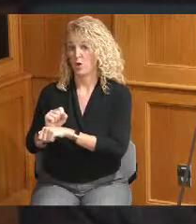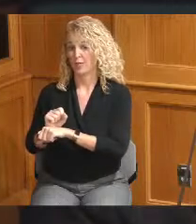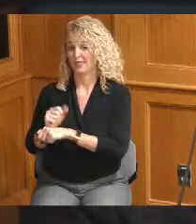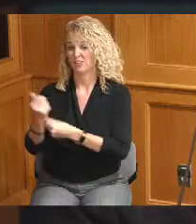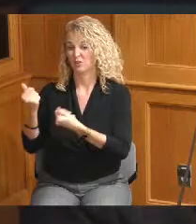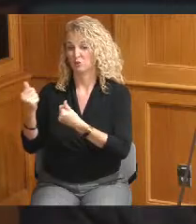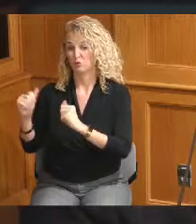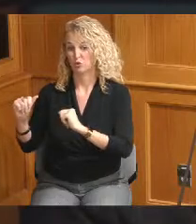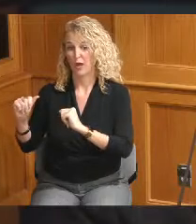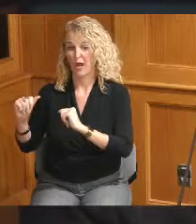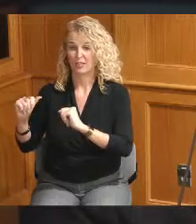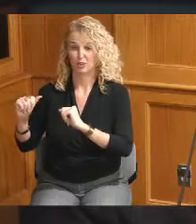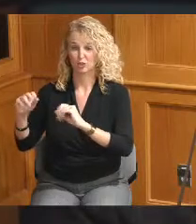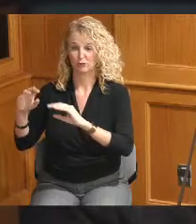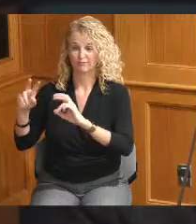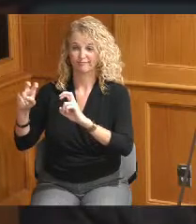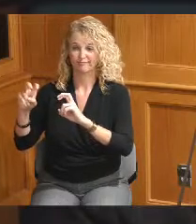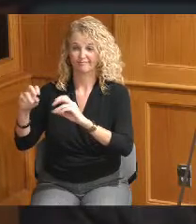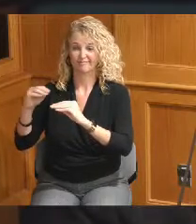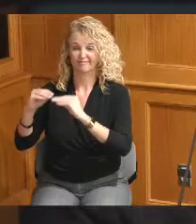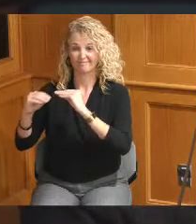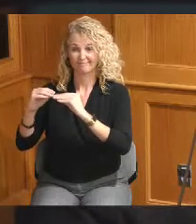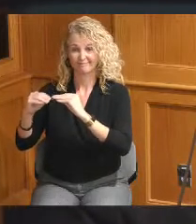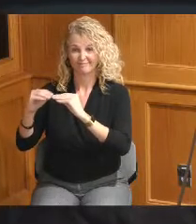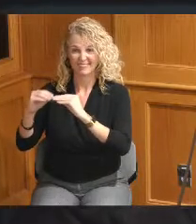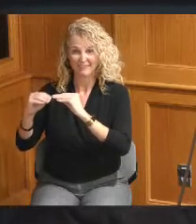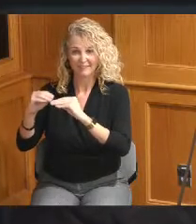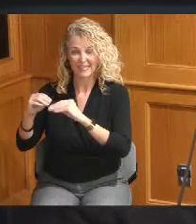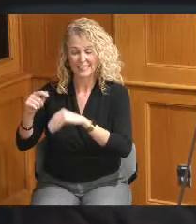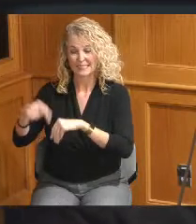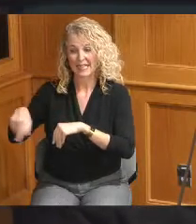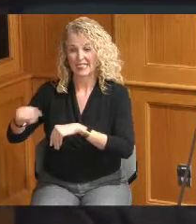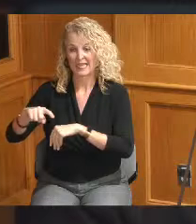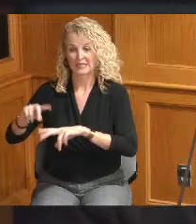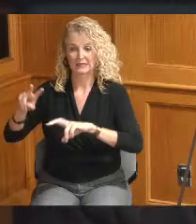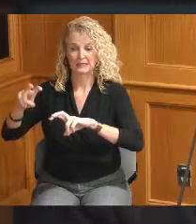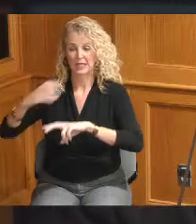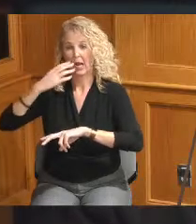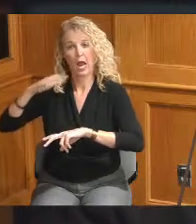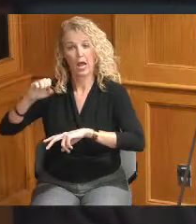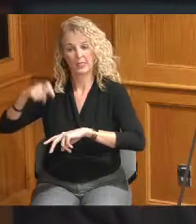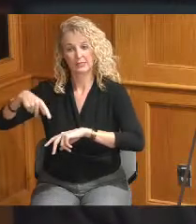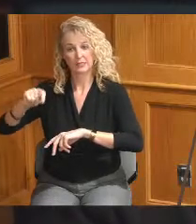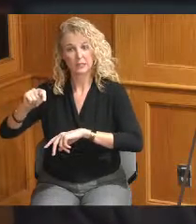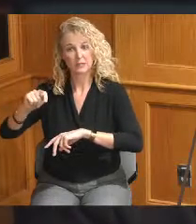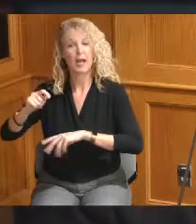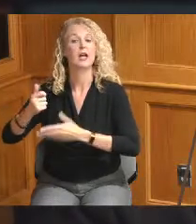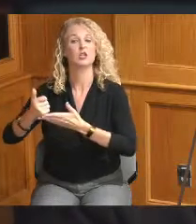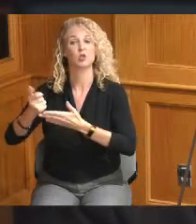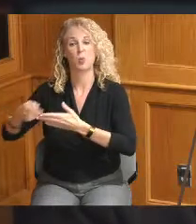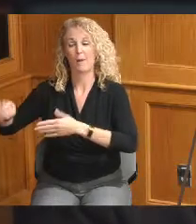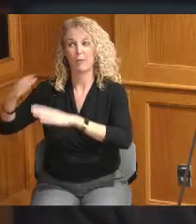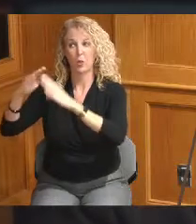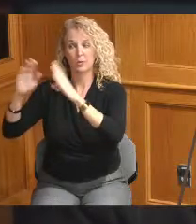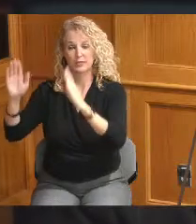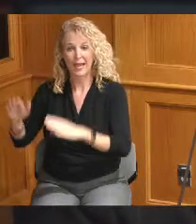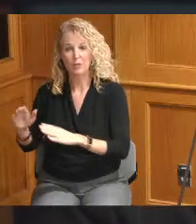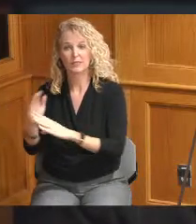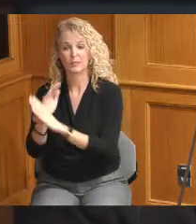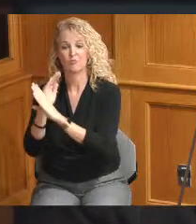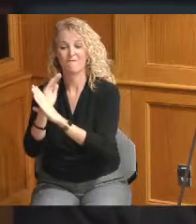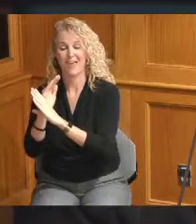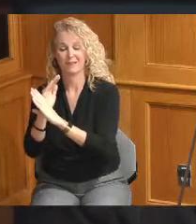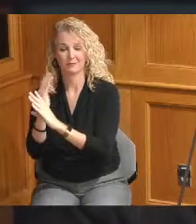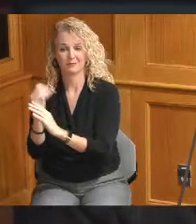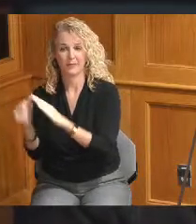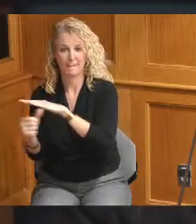some of these hotspots, which we've been talking about for a few years, to keep those homes from experiencing this kind of flooding in their basement.